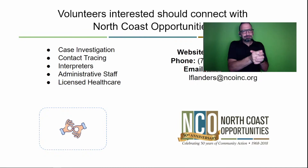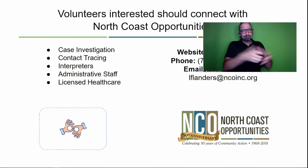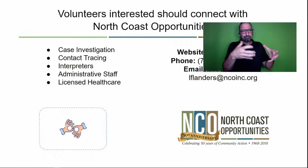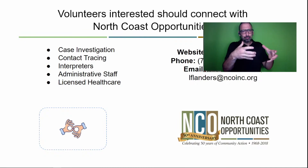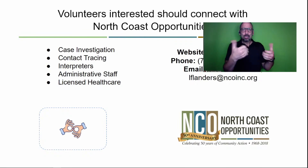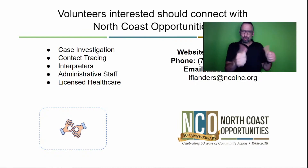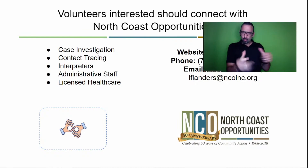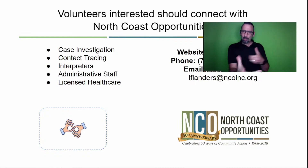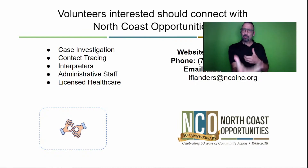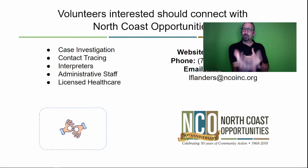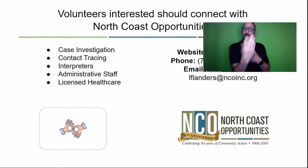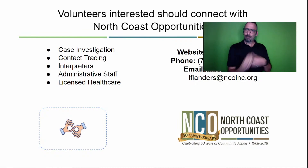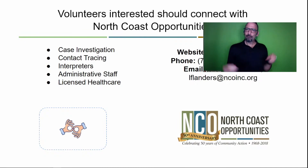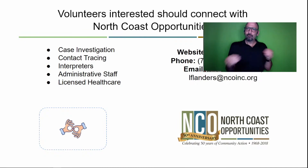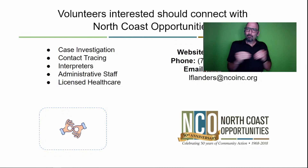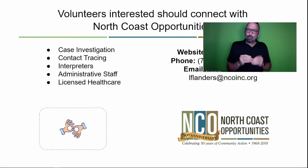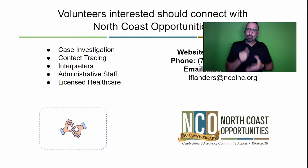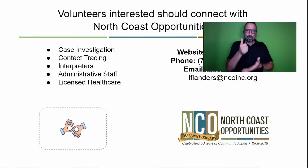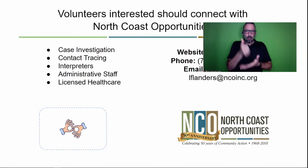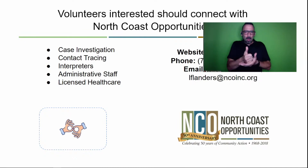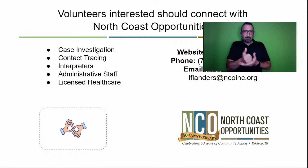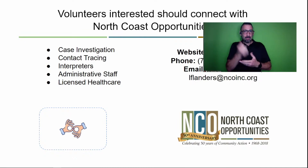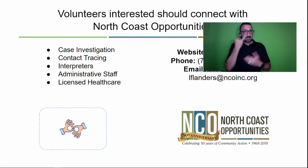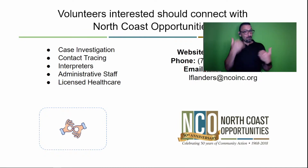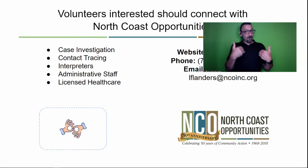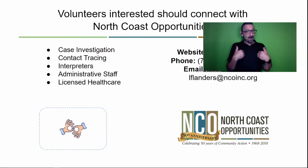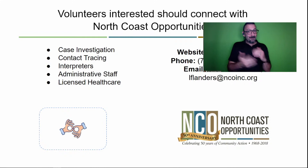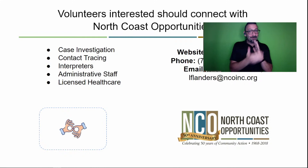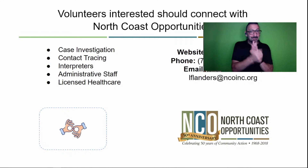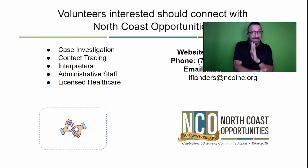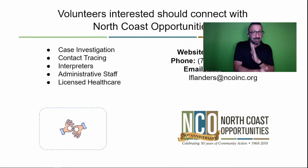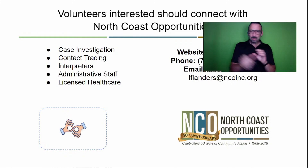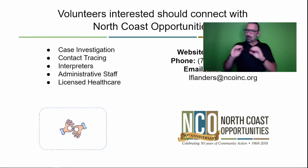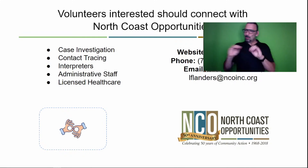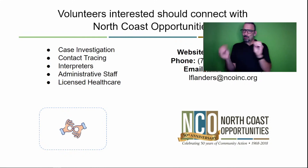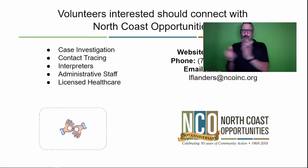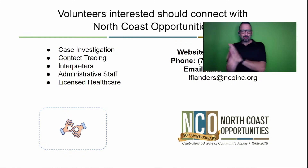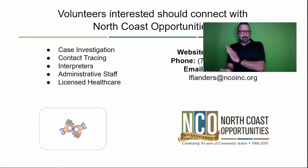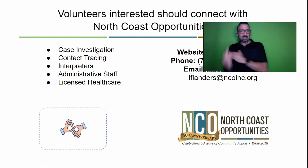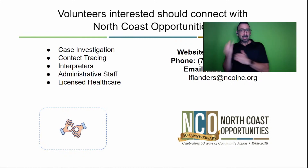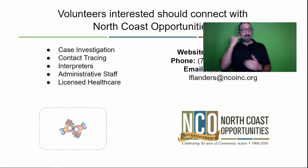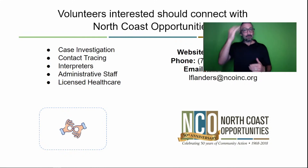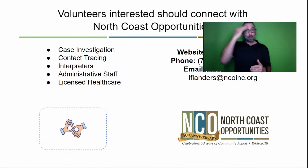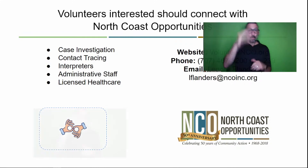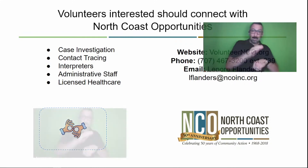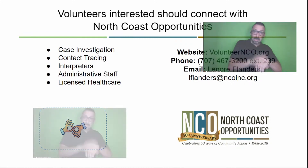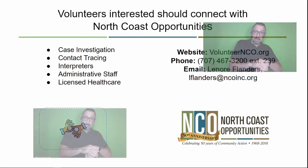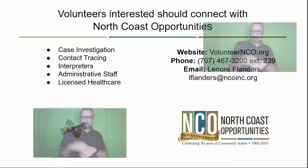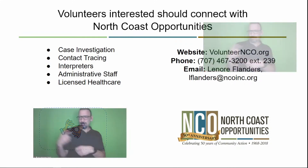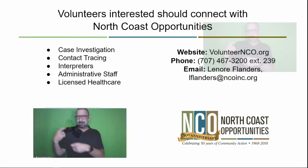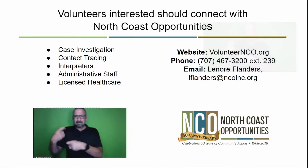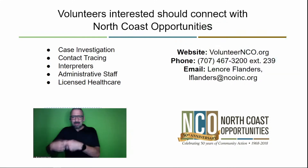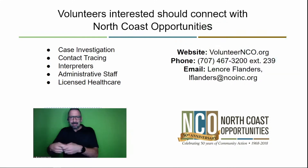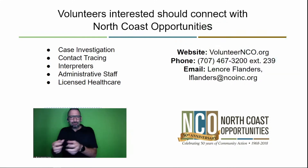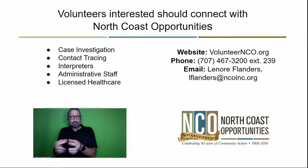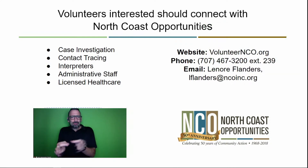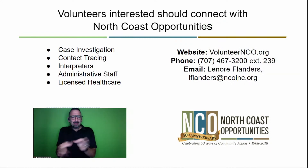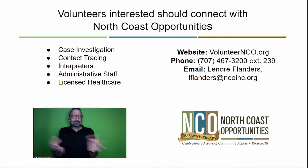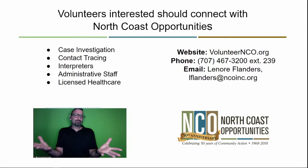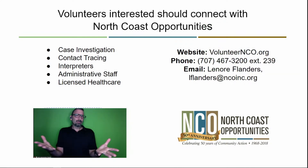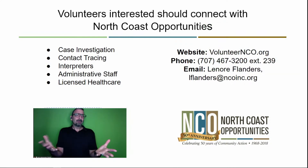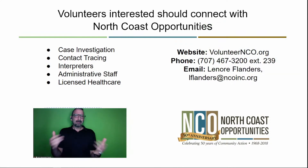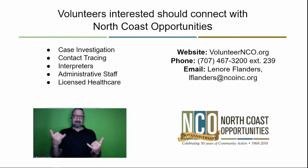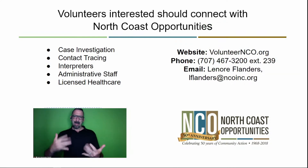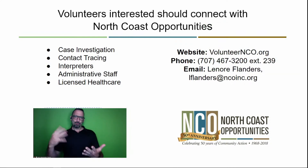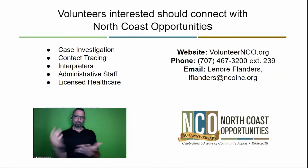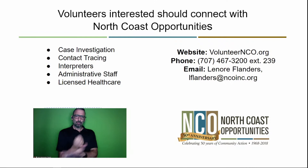involve in this effort. Whether you have skills or no skills, if you speak English or Spanish, we need you. And here is where you can